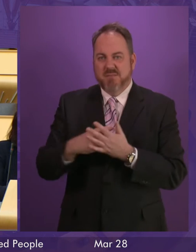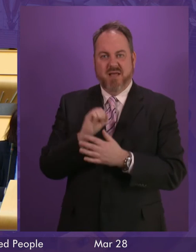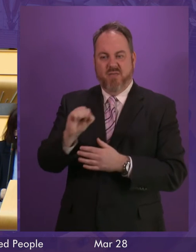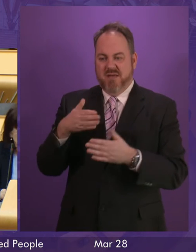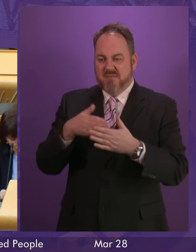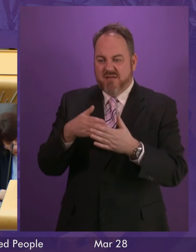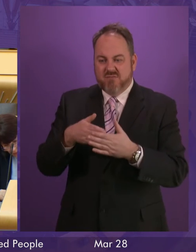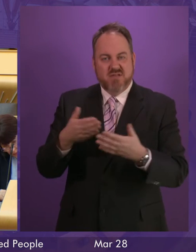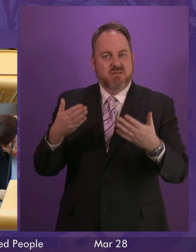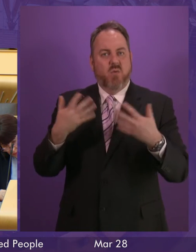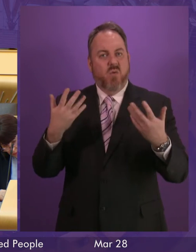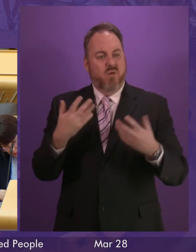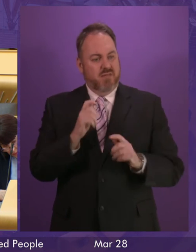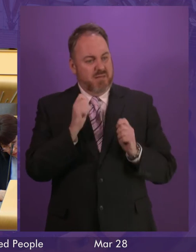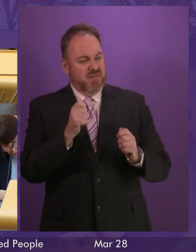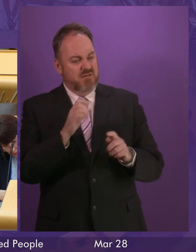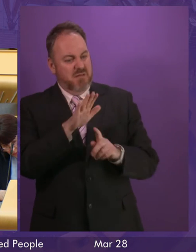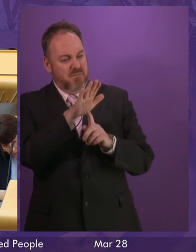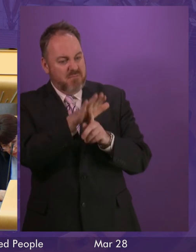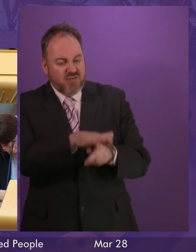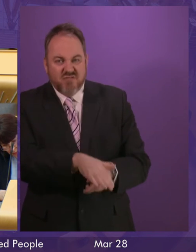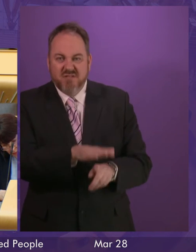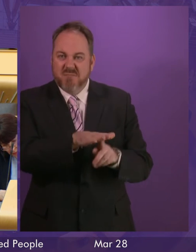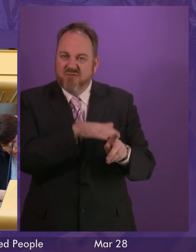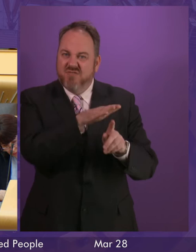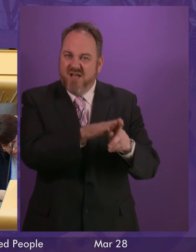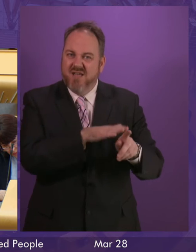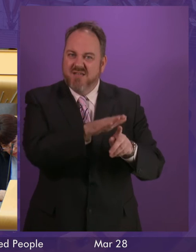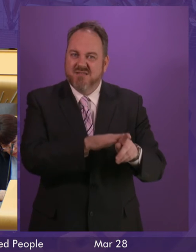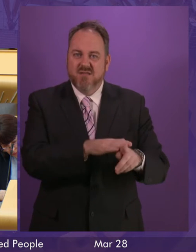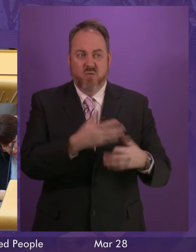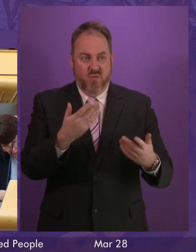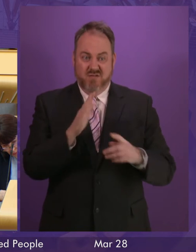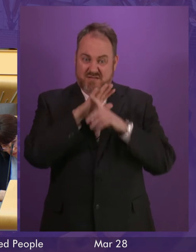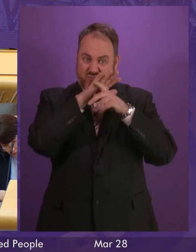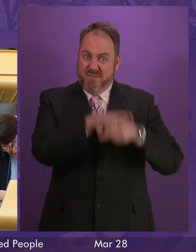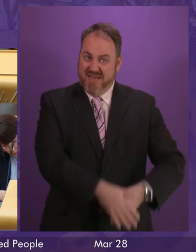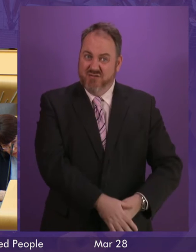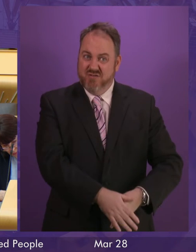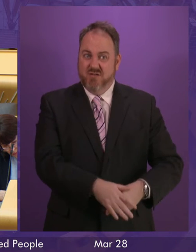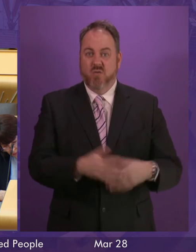patronised. They will likely experience discrimination and worse still, they can face abuse because of their disability.